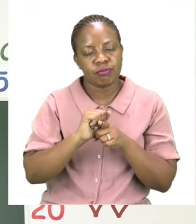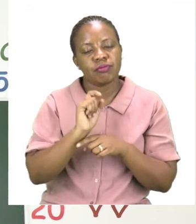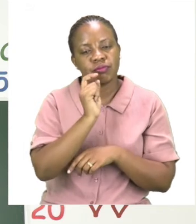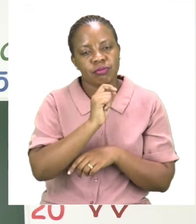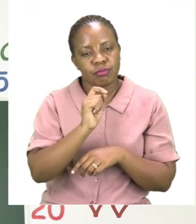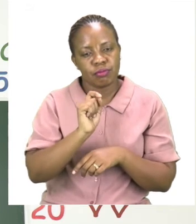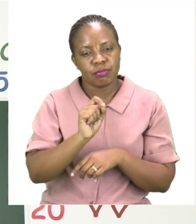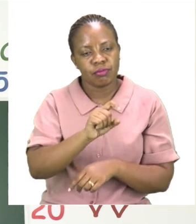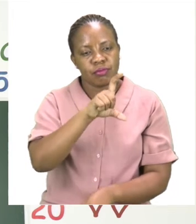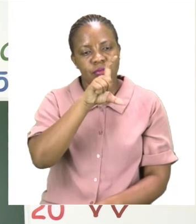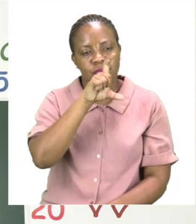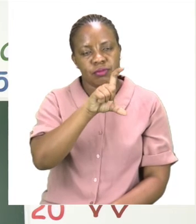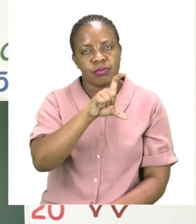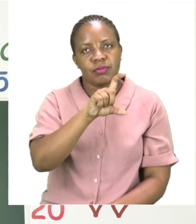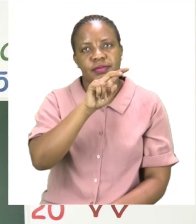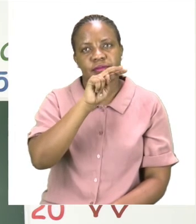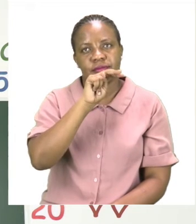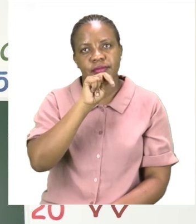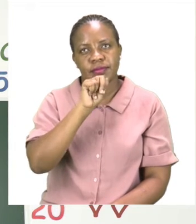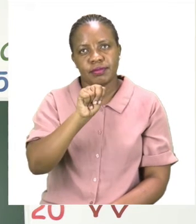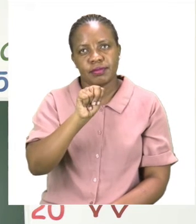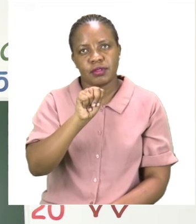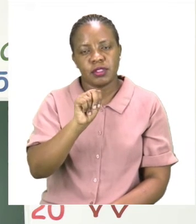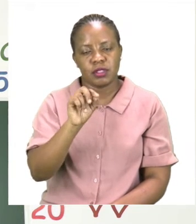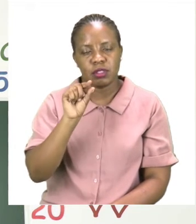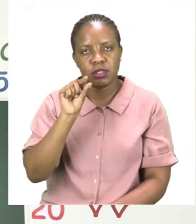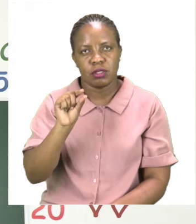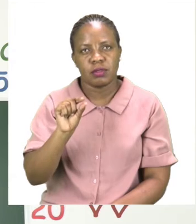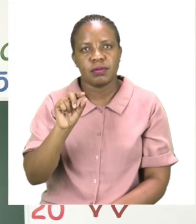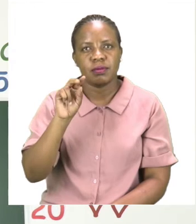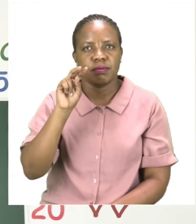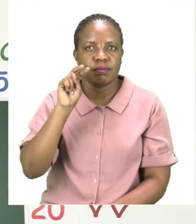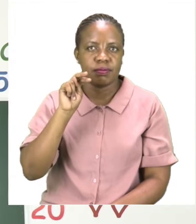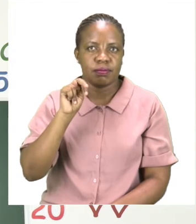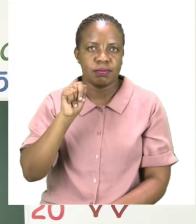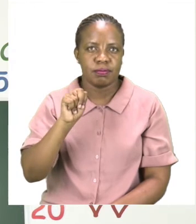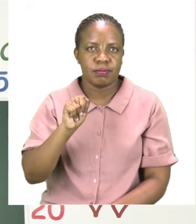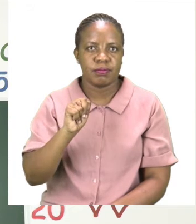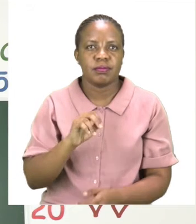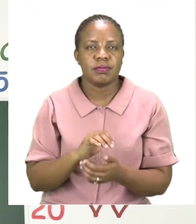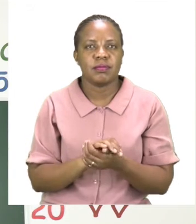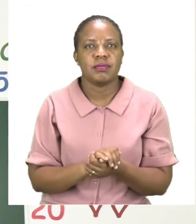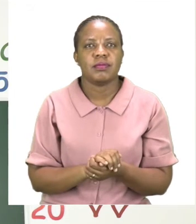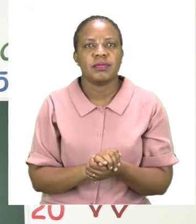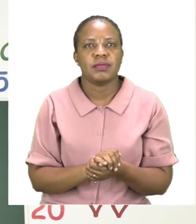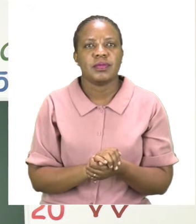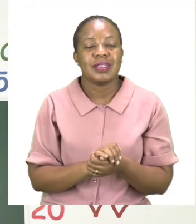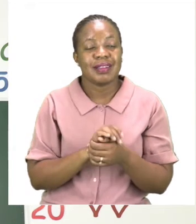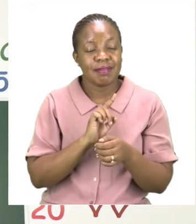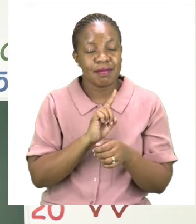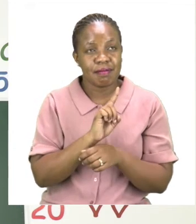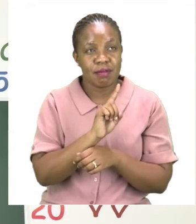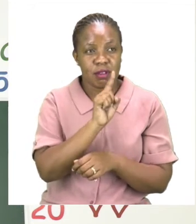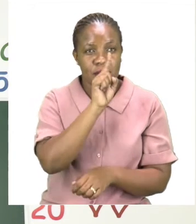bottom line when it is being drawn. The first move that we make is down.